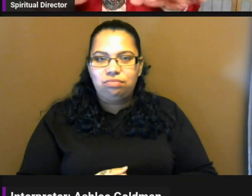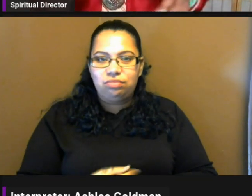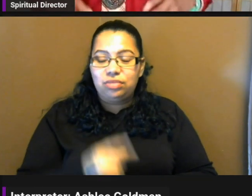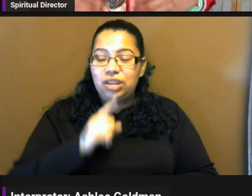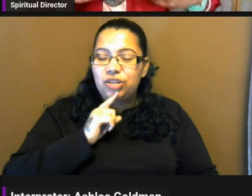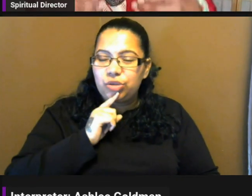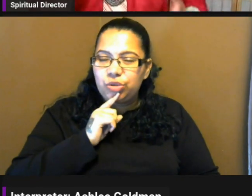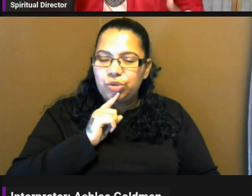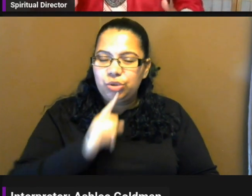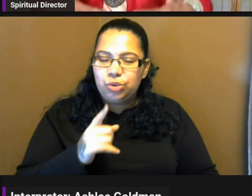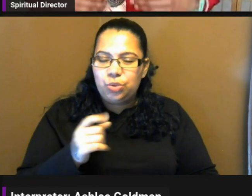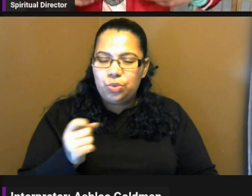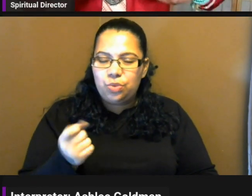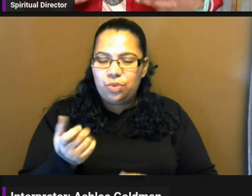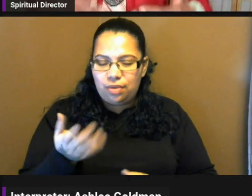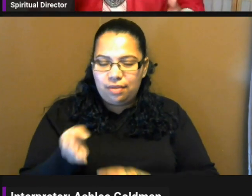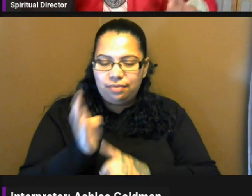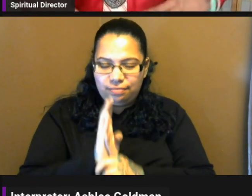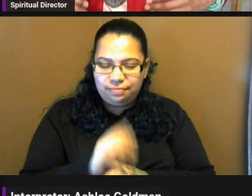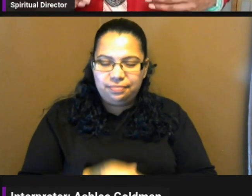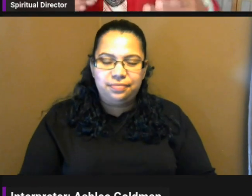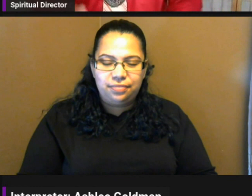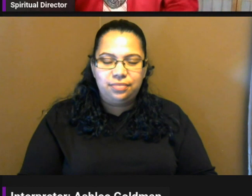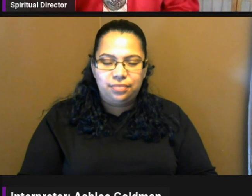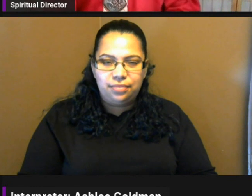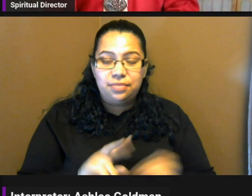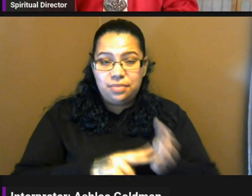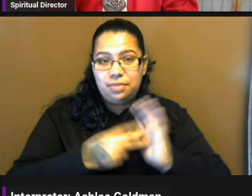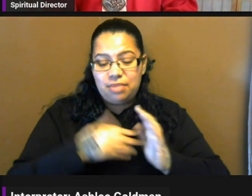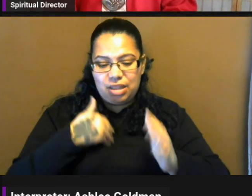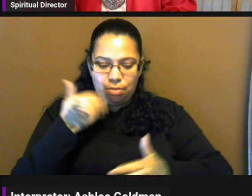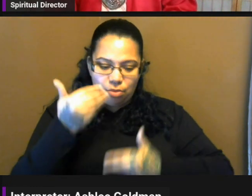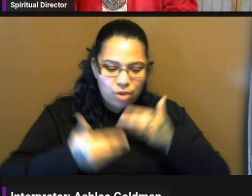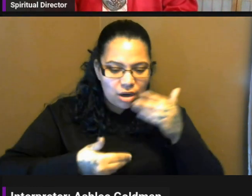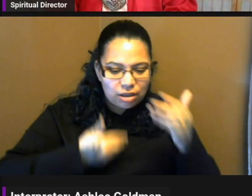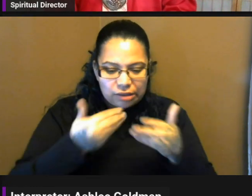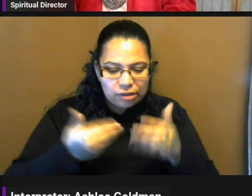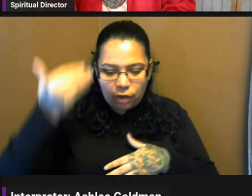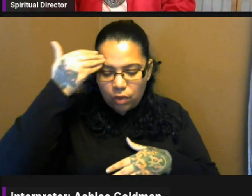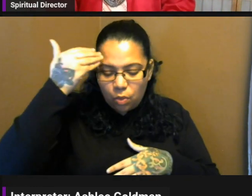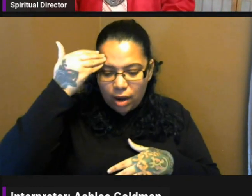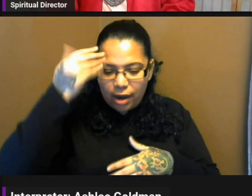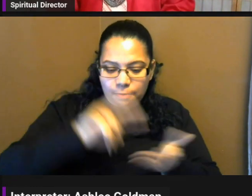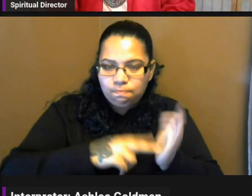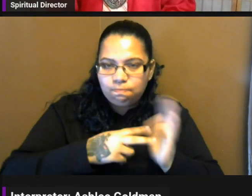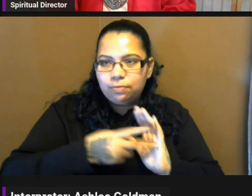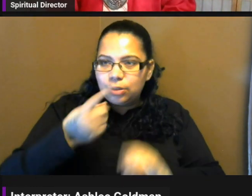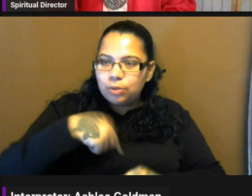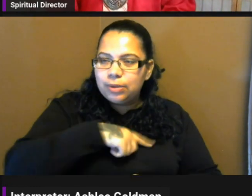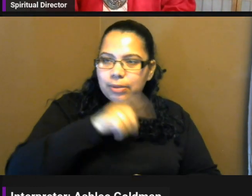And so we are gentle with ourselves through the process of being aware,